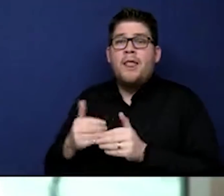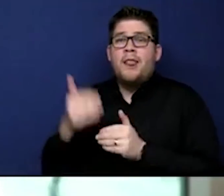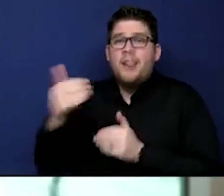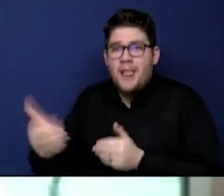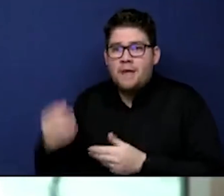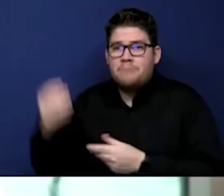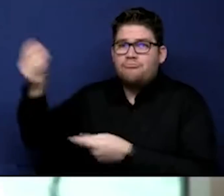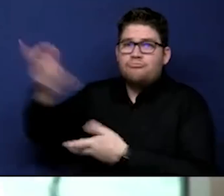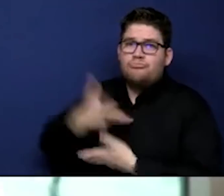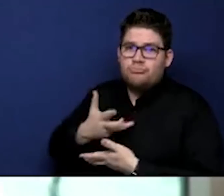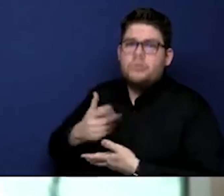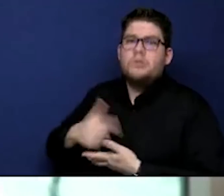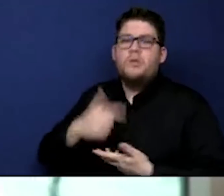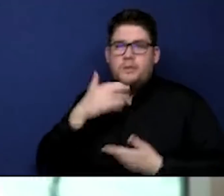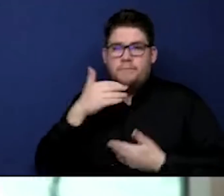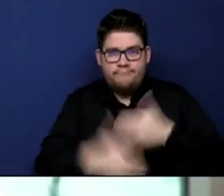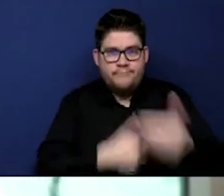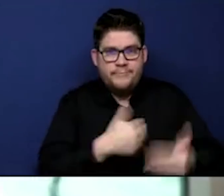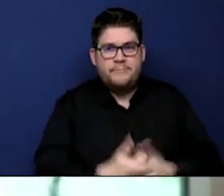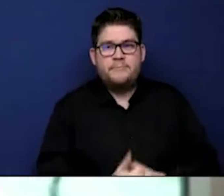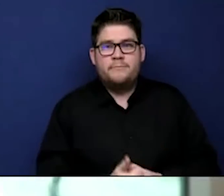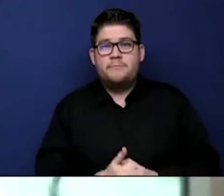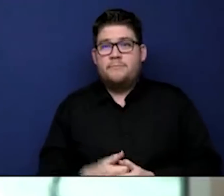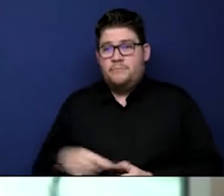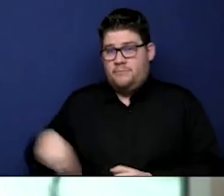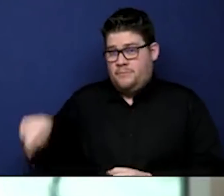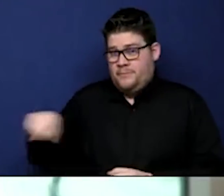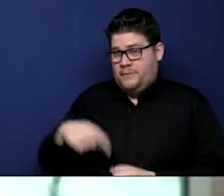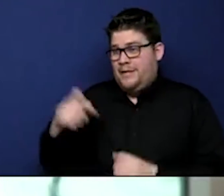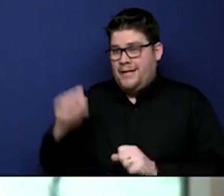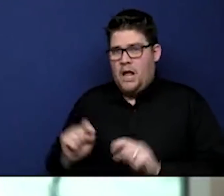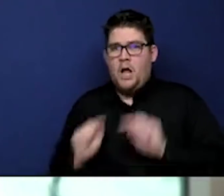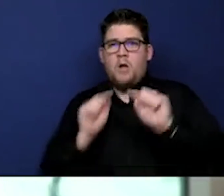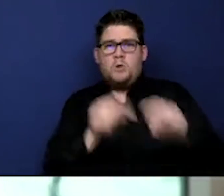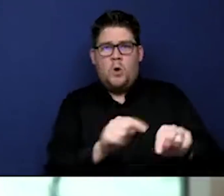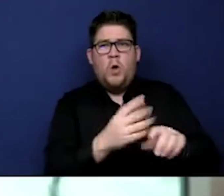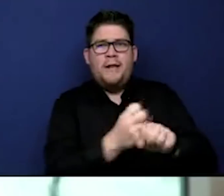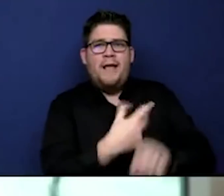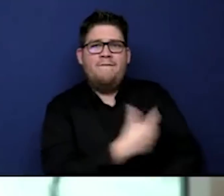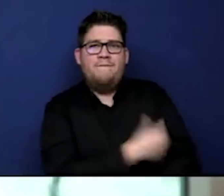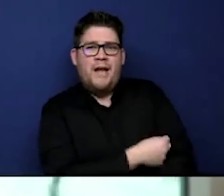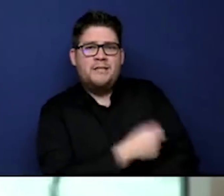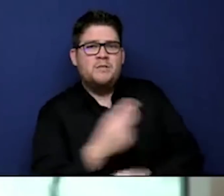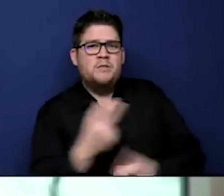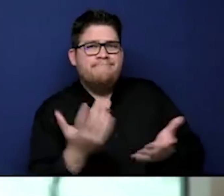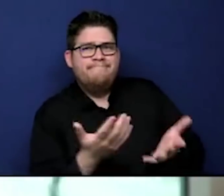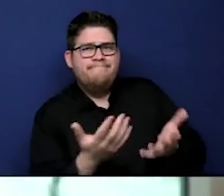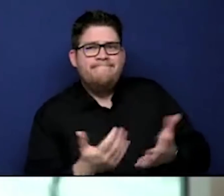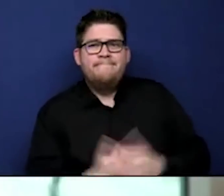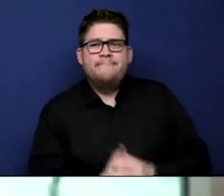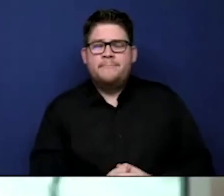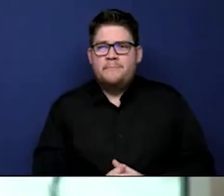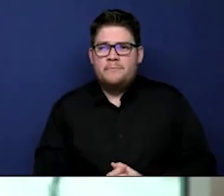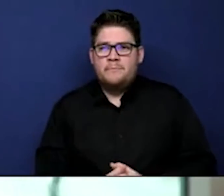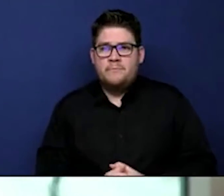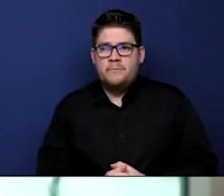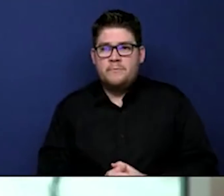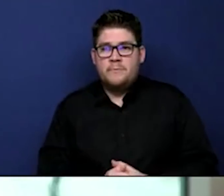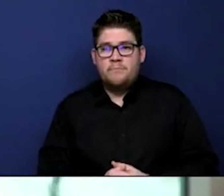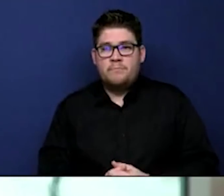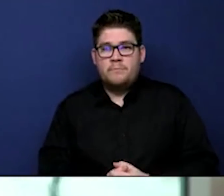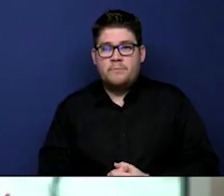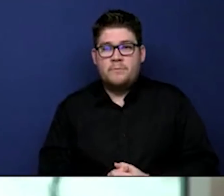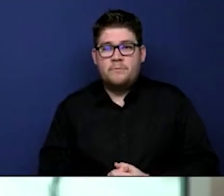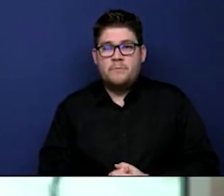also stream workers through the pharmacies where the vaccine is. So we will be looking at that in the next little while. I will